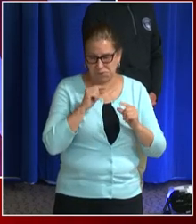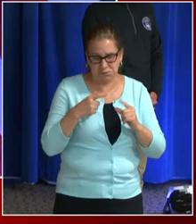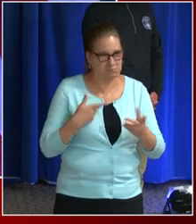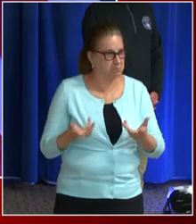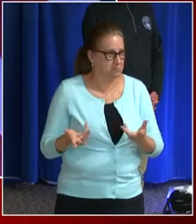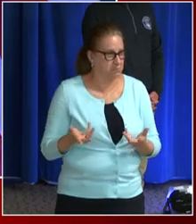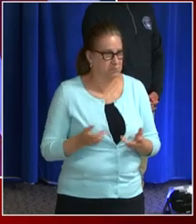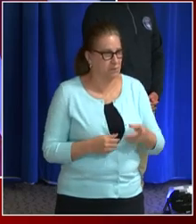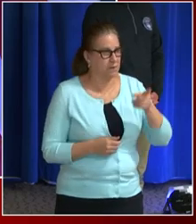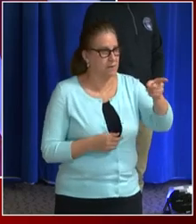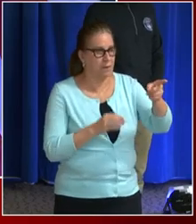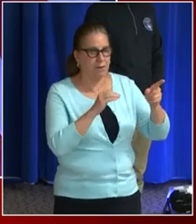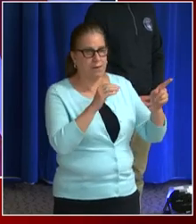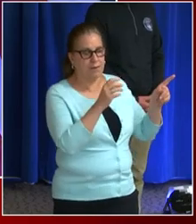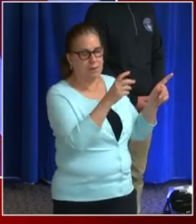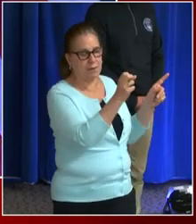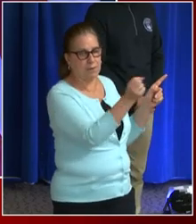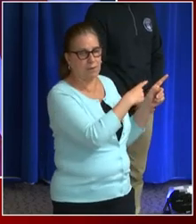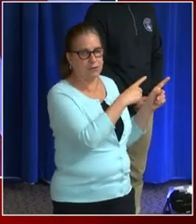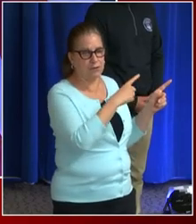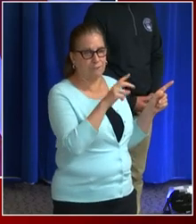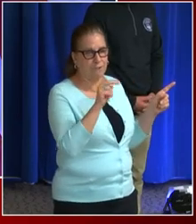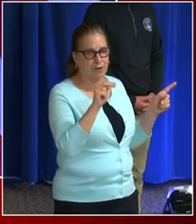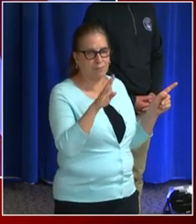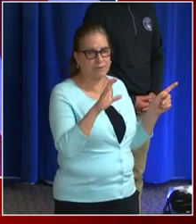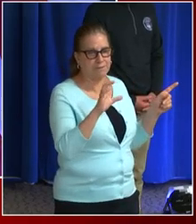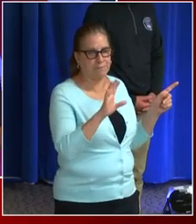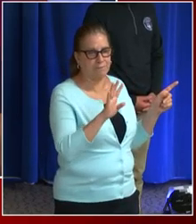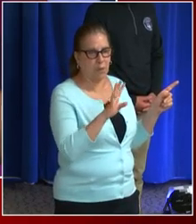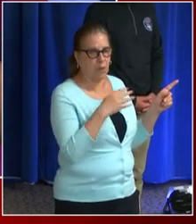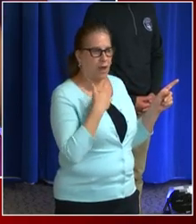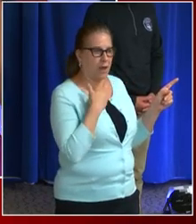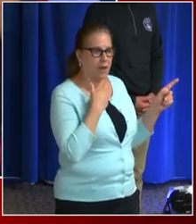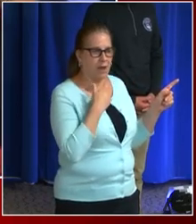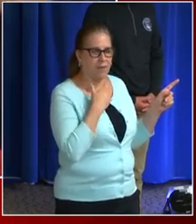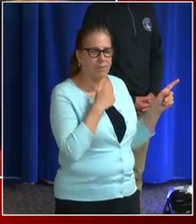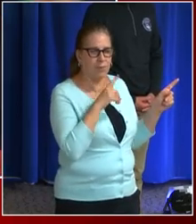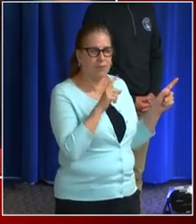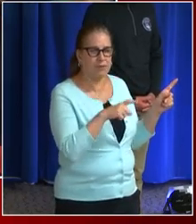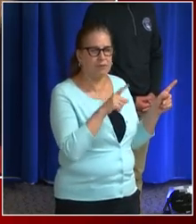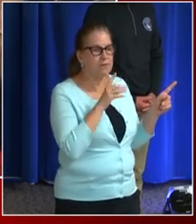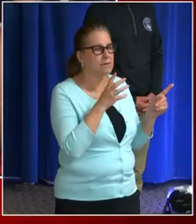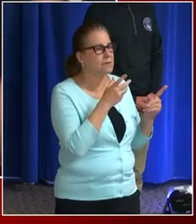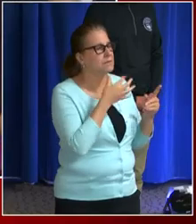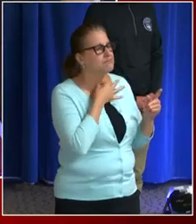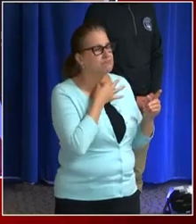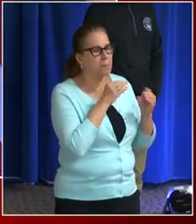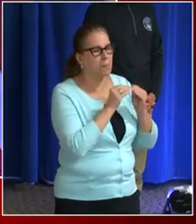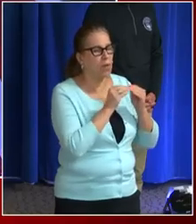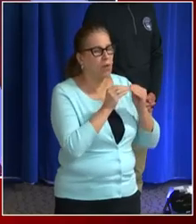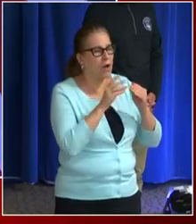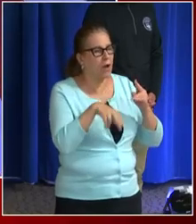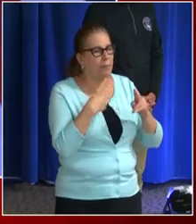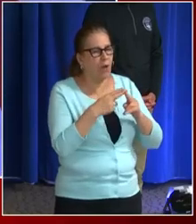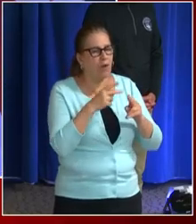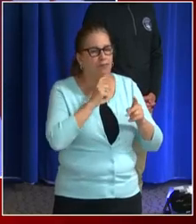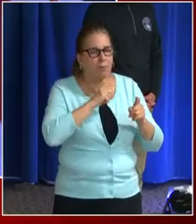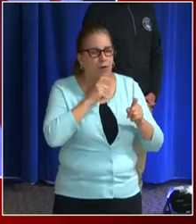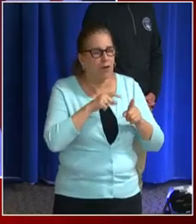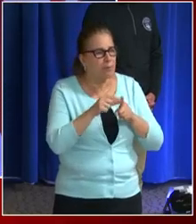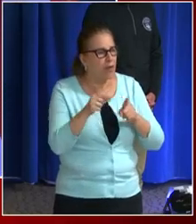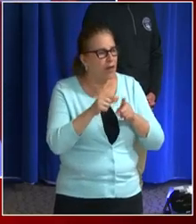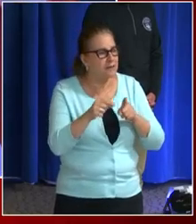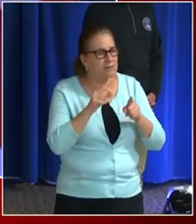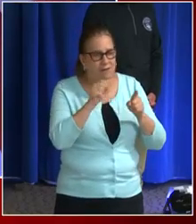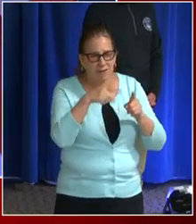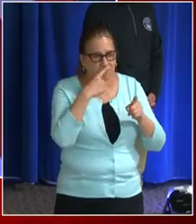back to, well, somebody define munitions and tell us exactly what type of munitions were deployed either by your department or what